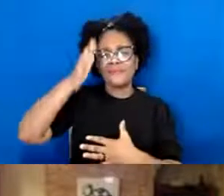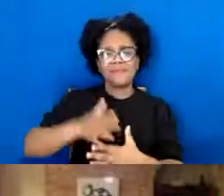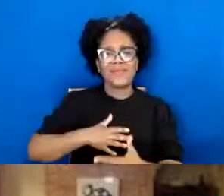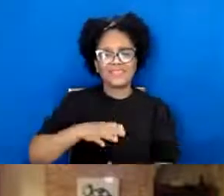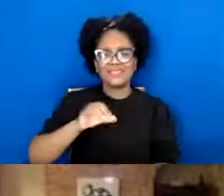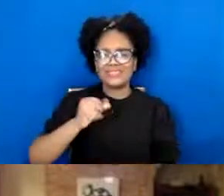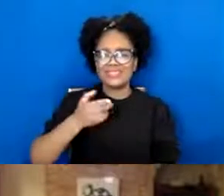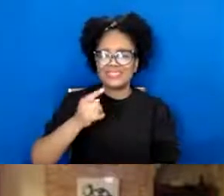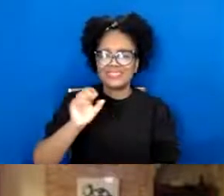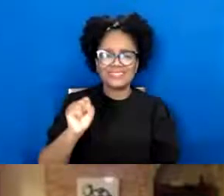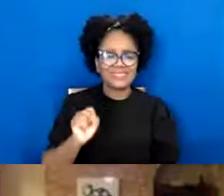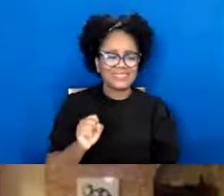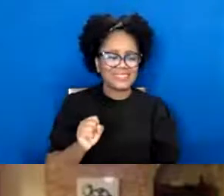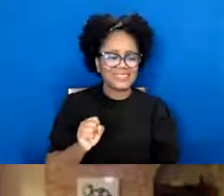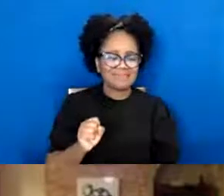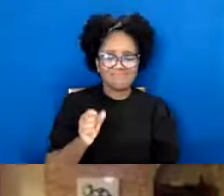I get up under and I like.